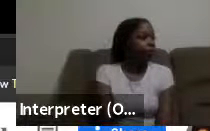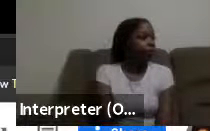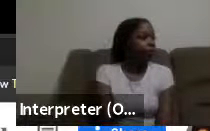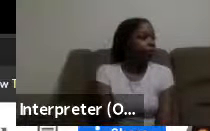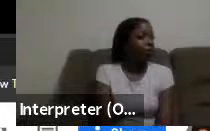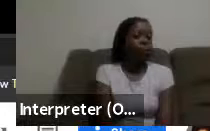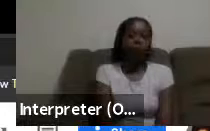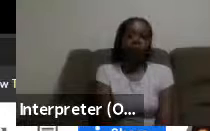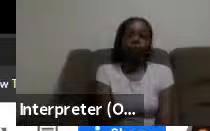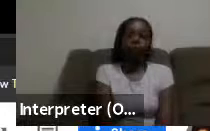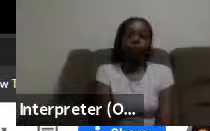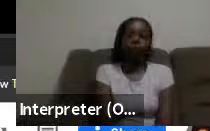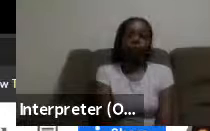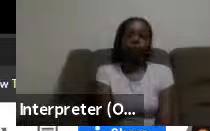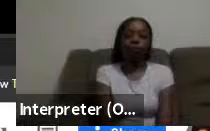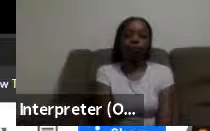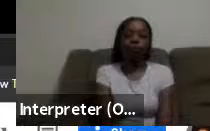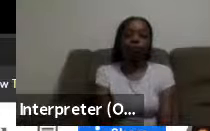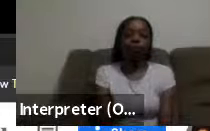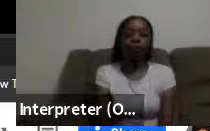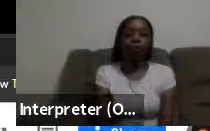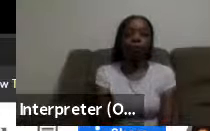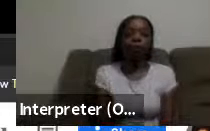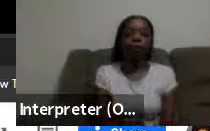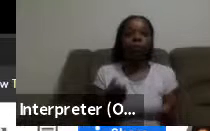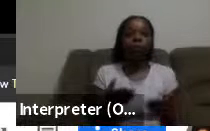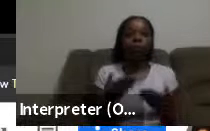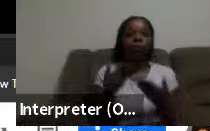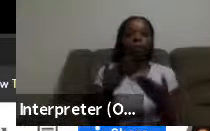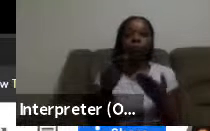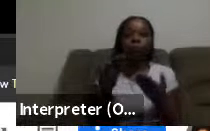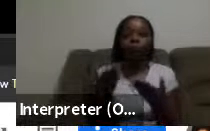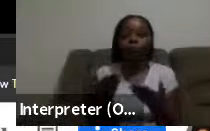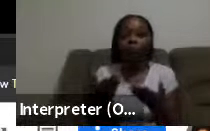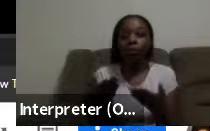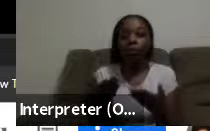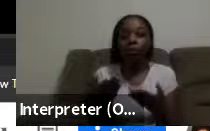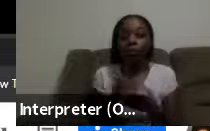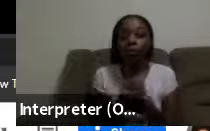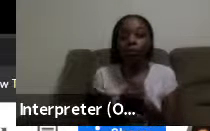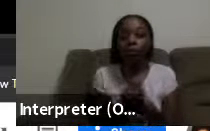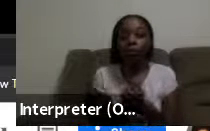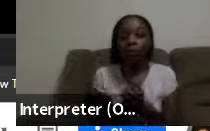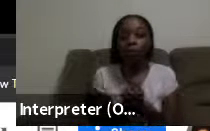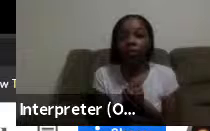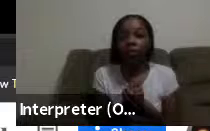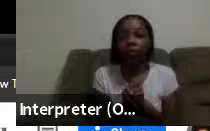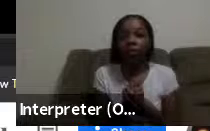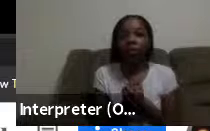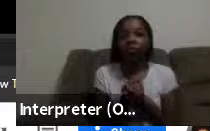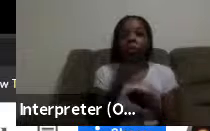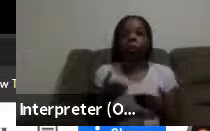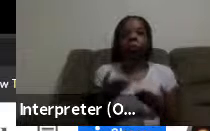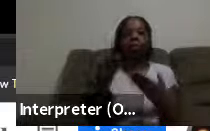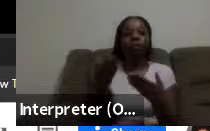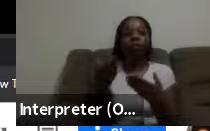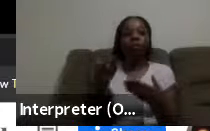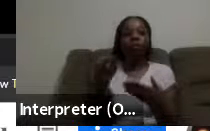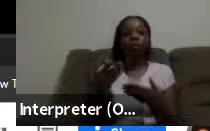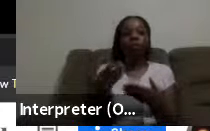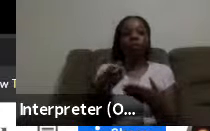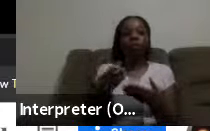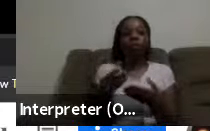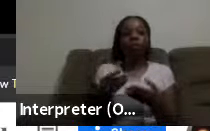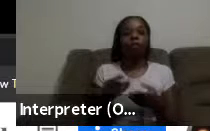I would look favorably upon a motion to table this legislation to the Governing Documents Committee. Motion to table